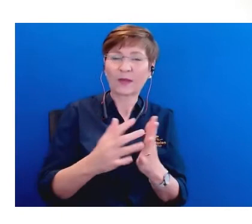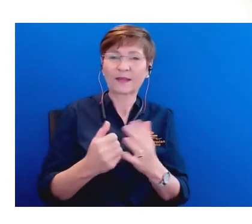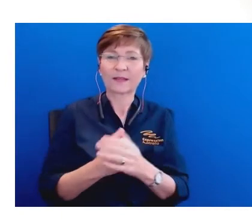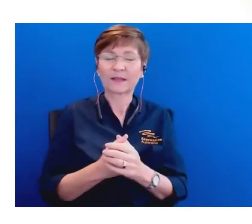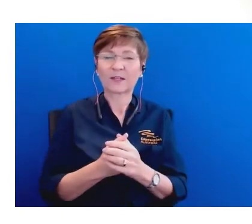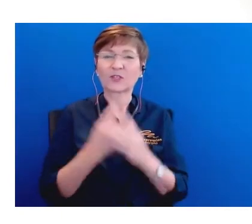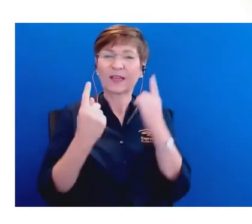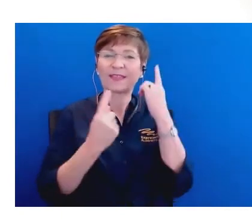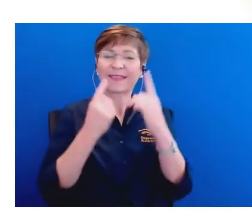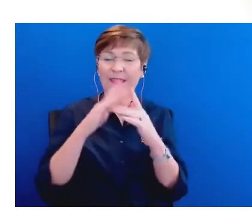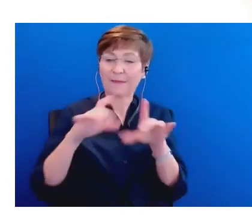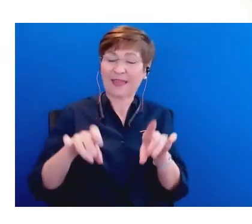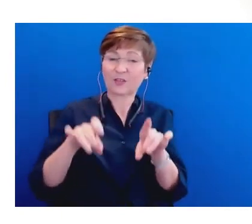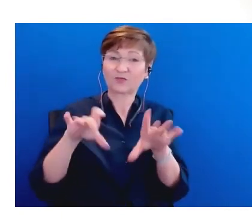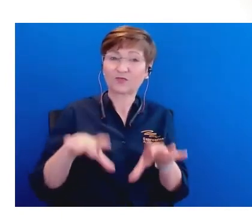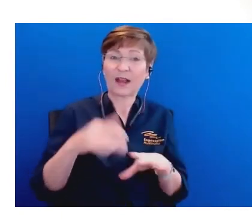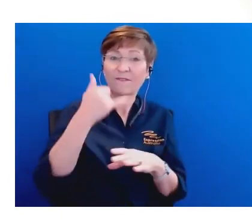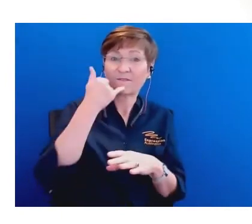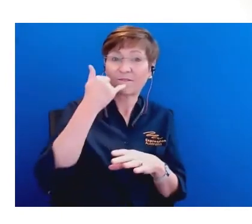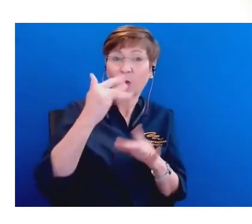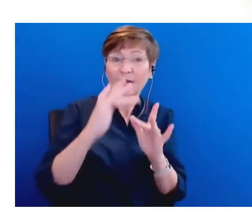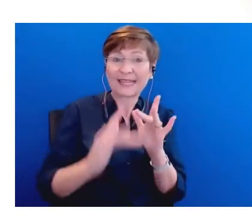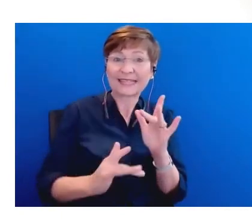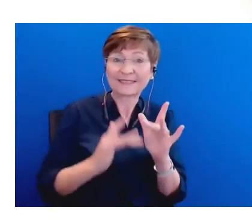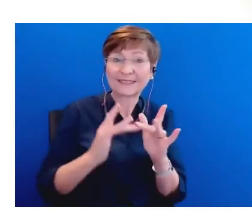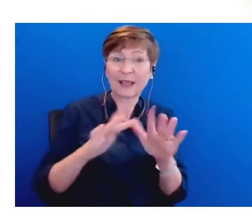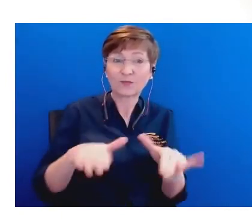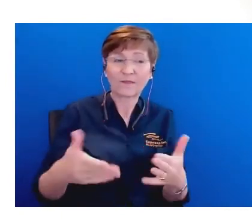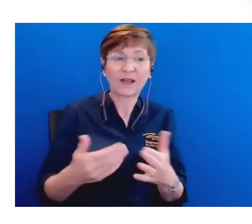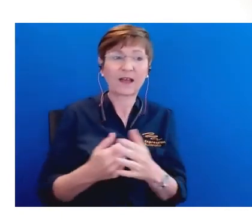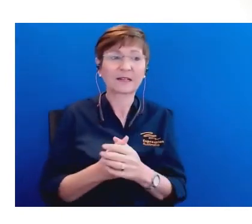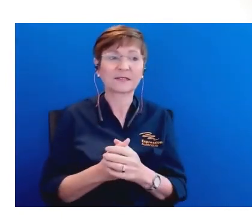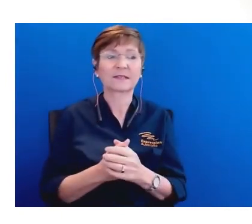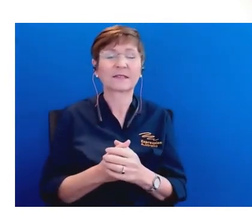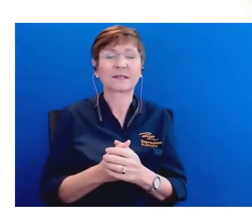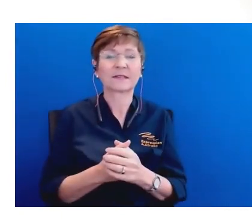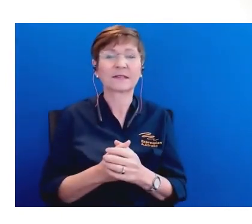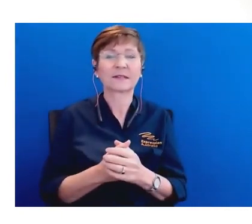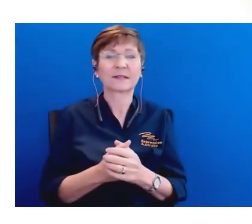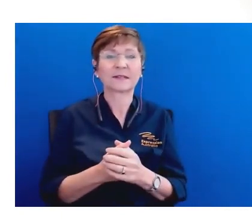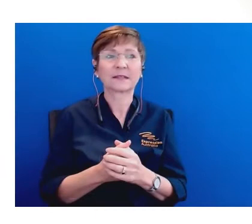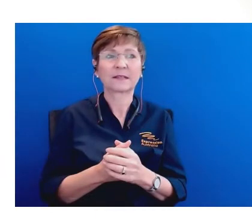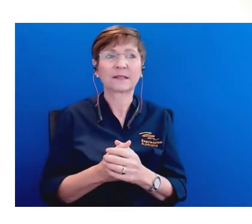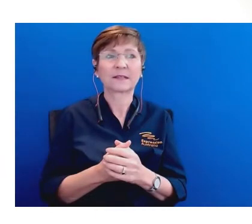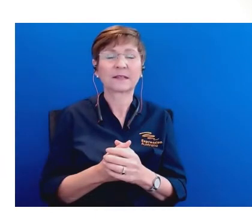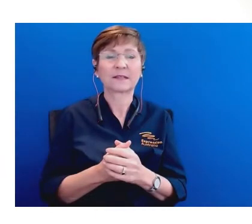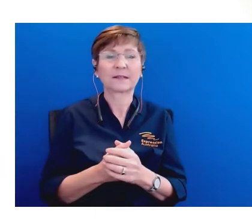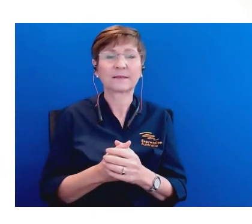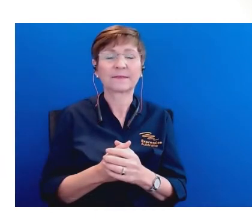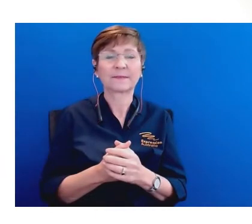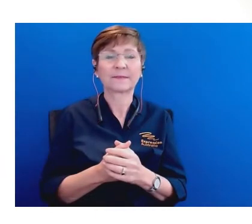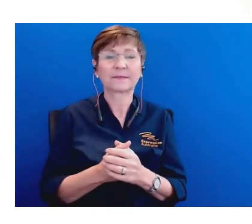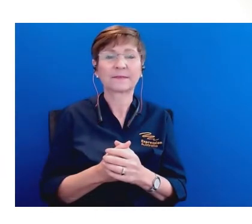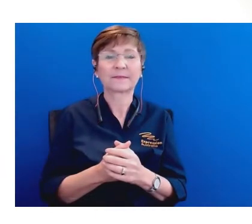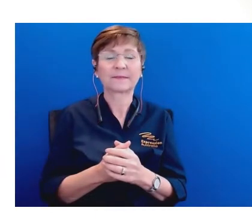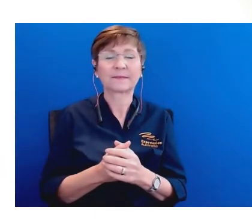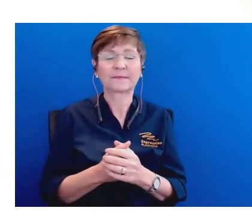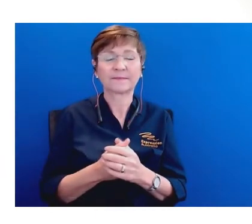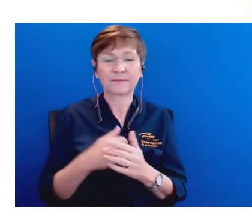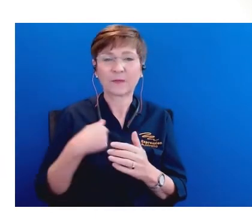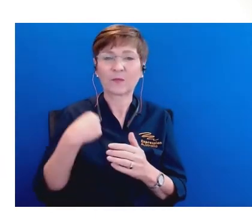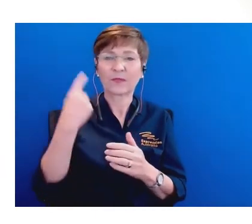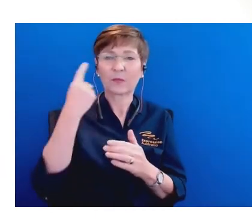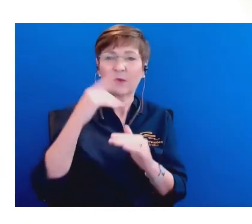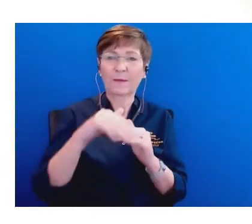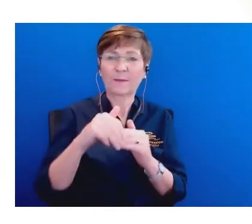internet providers. And in that project, we first assessed the extent to which 9